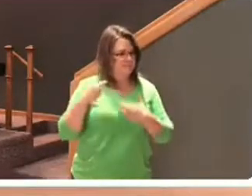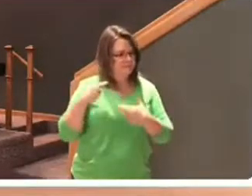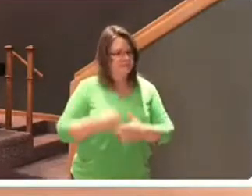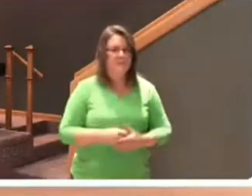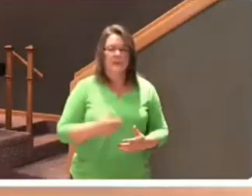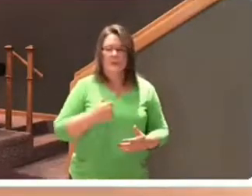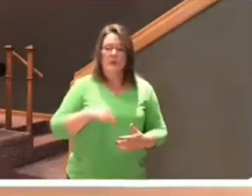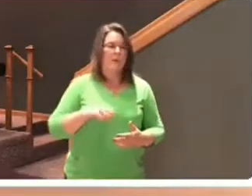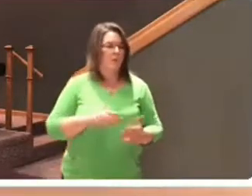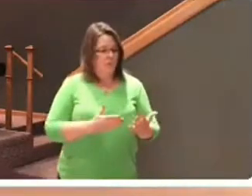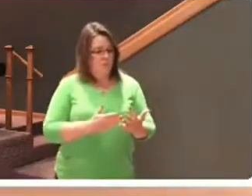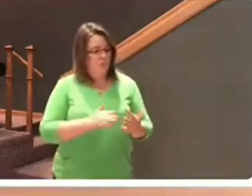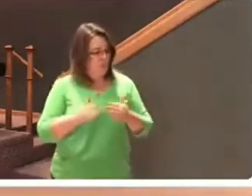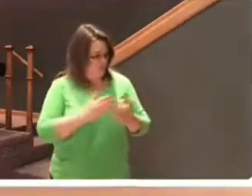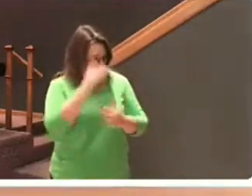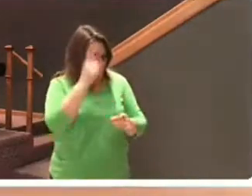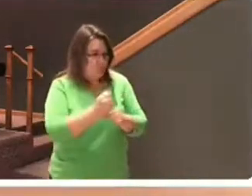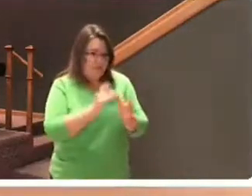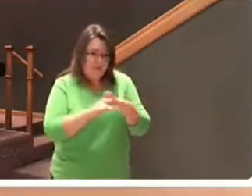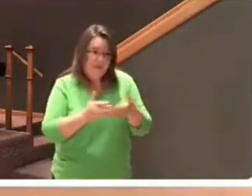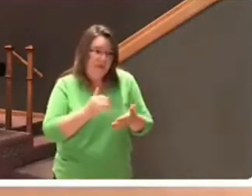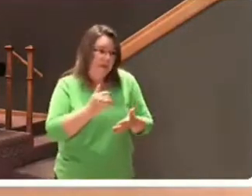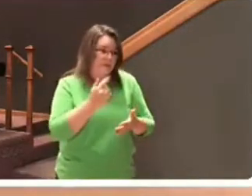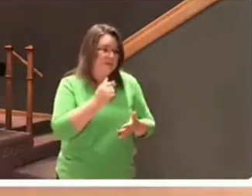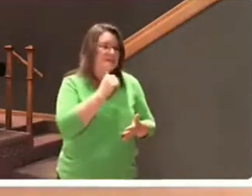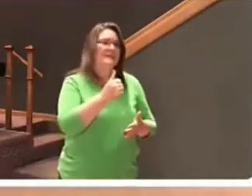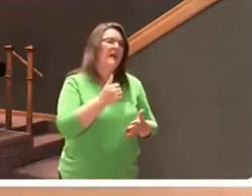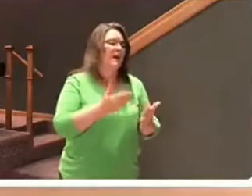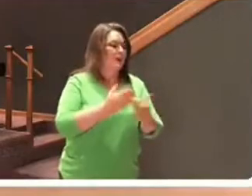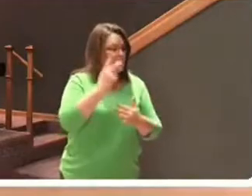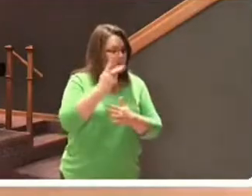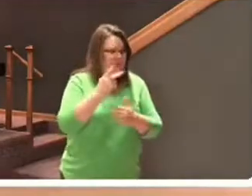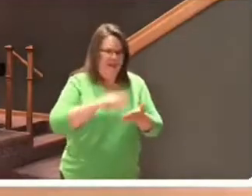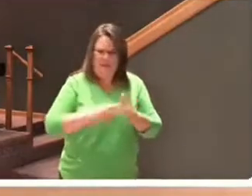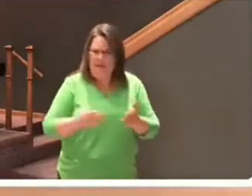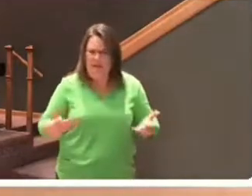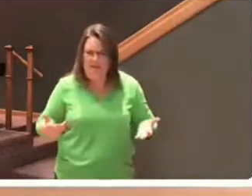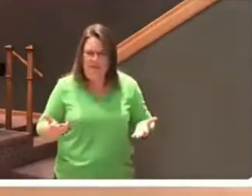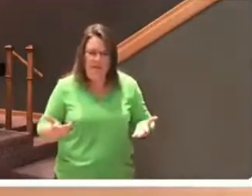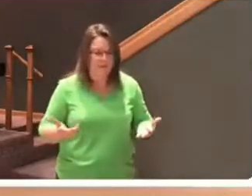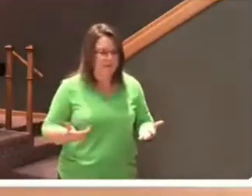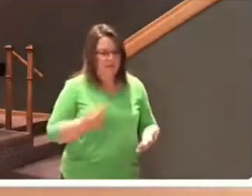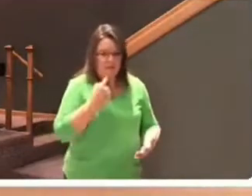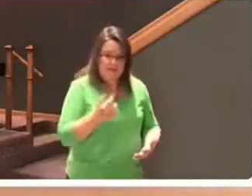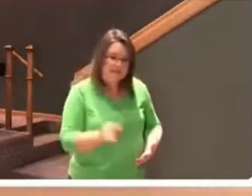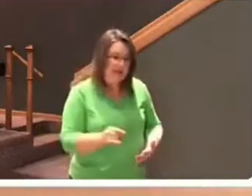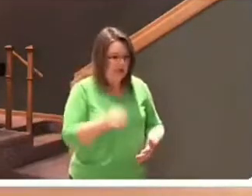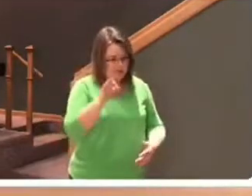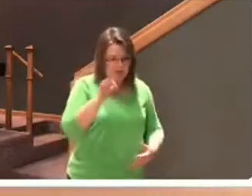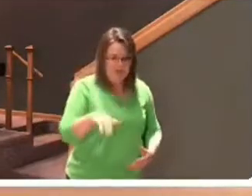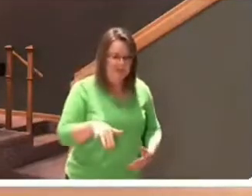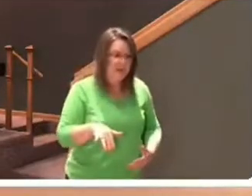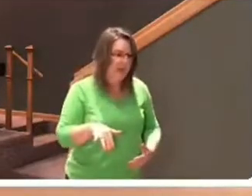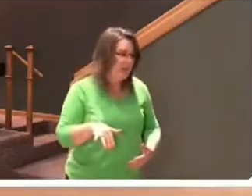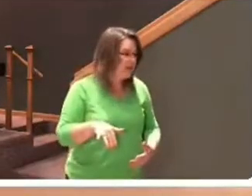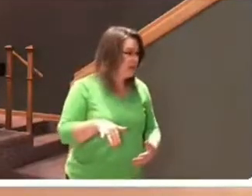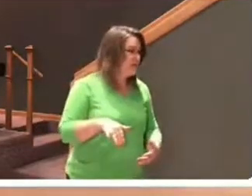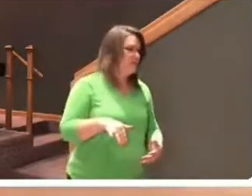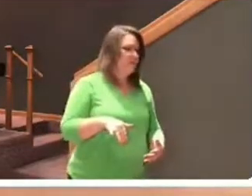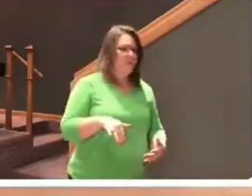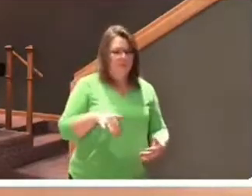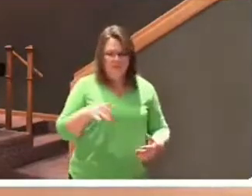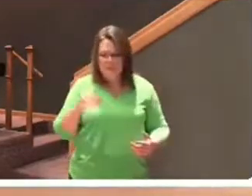We walk by faith, the Bible says, not by sight. But what does that mean? We'll say it, we'll preach it, we'll